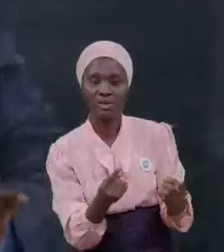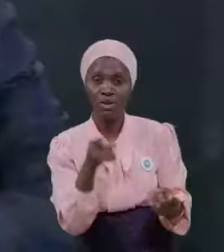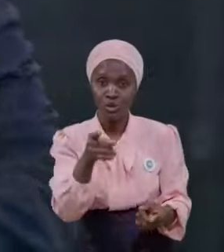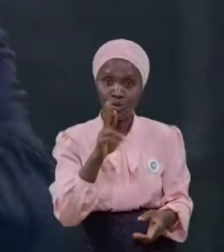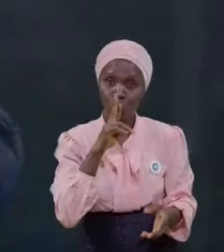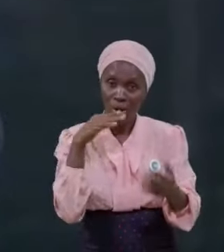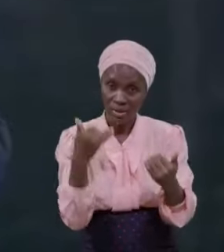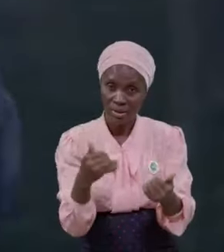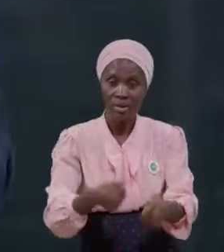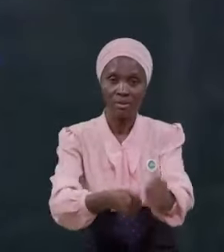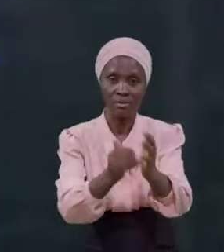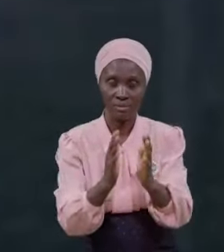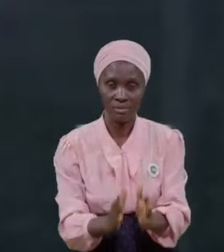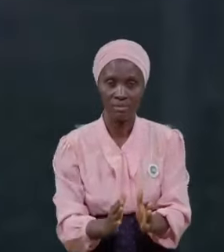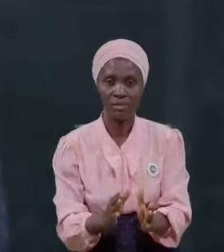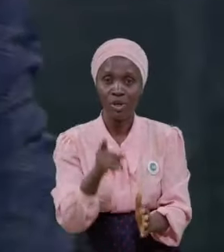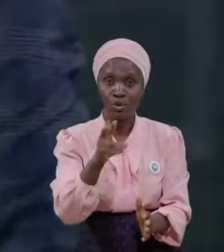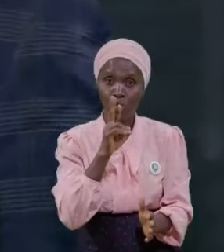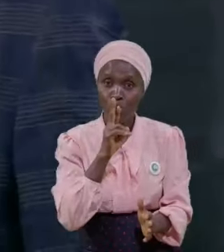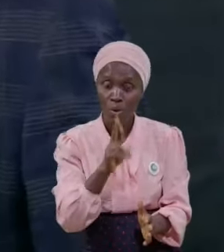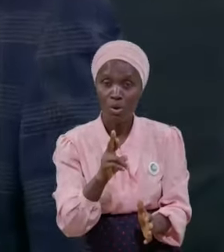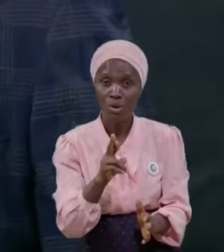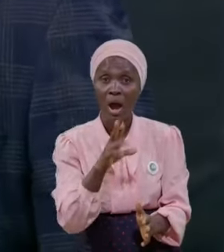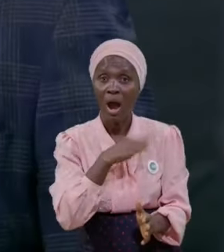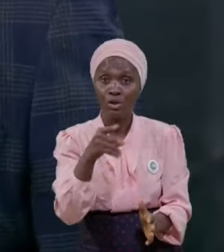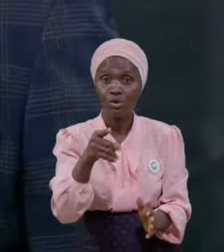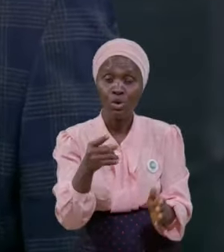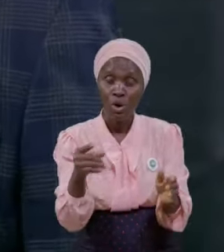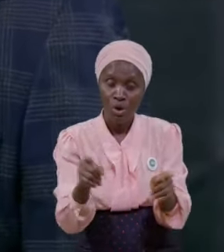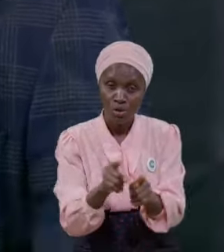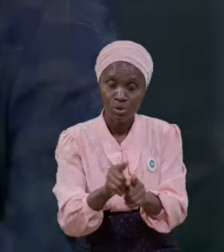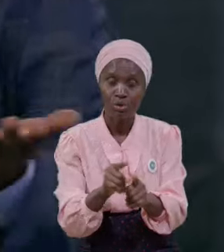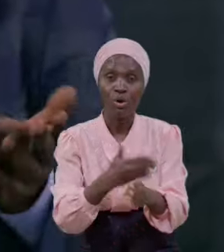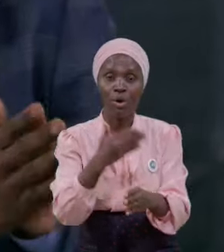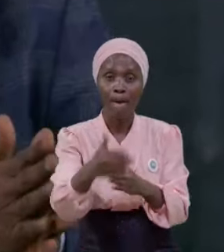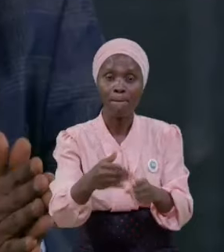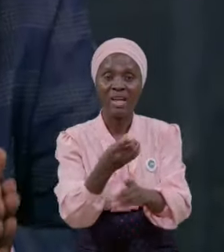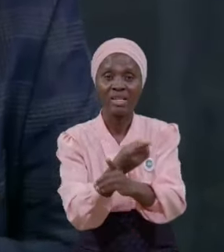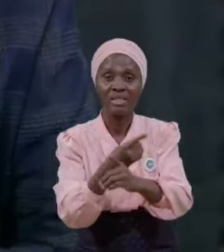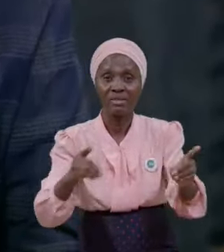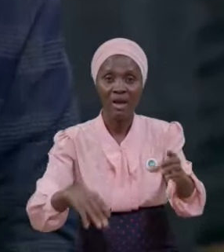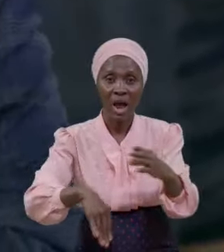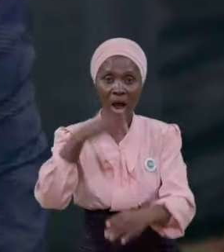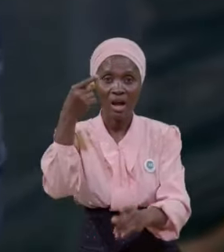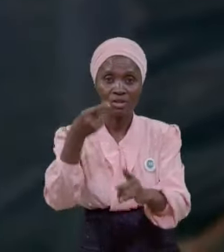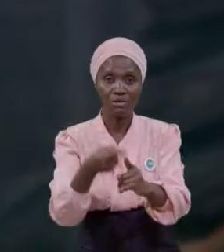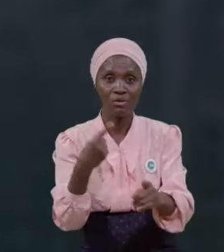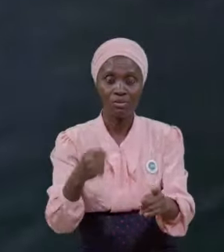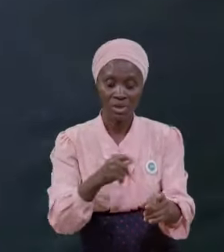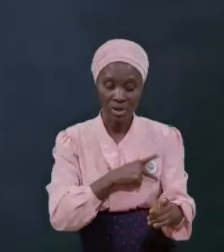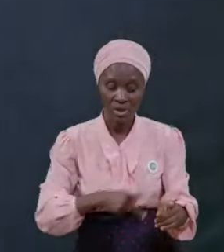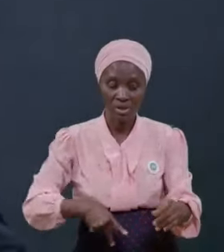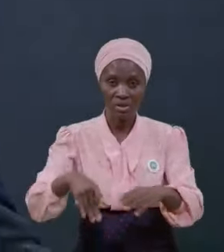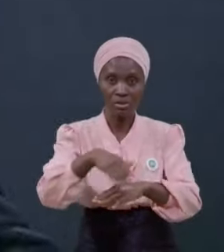are completely delivered from the kingdom of Satan, from any covenant